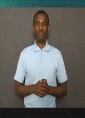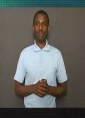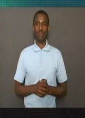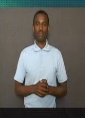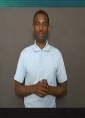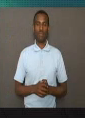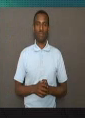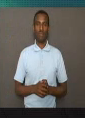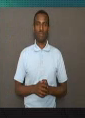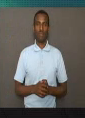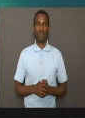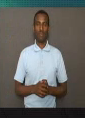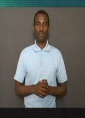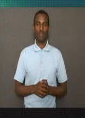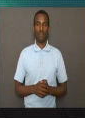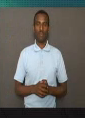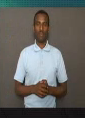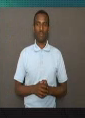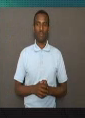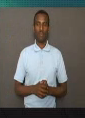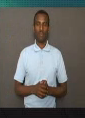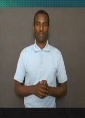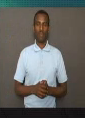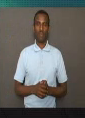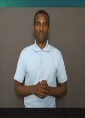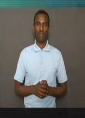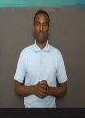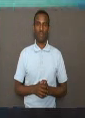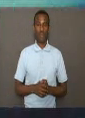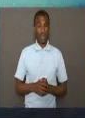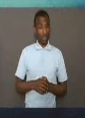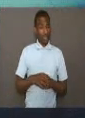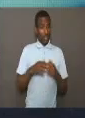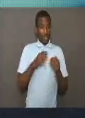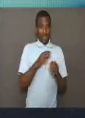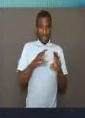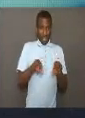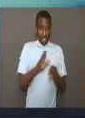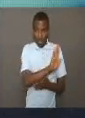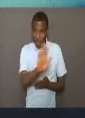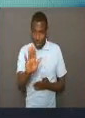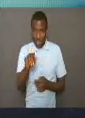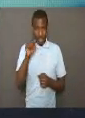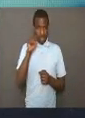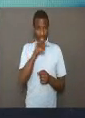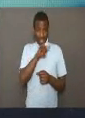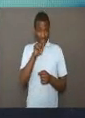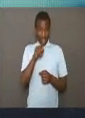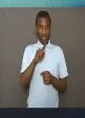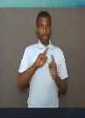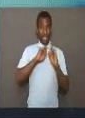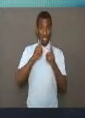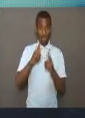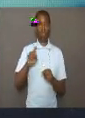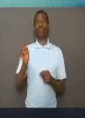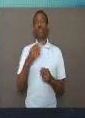0.89 meters per second. Were these your answers, students? Well done.